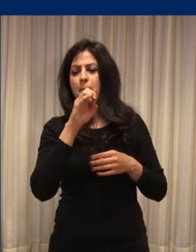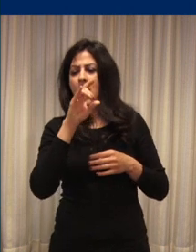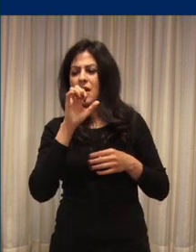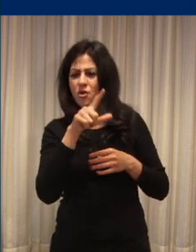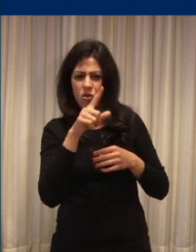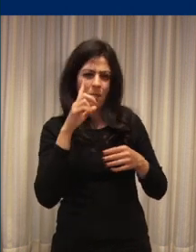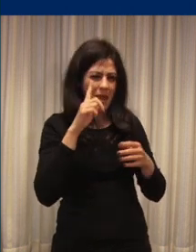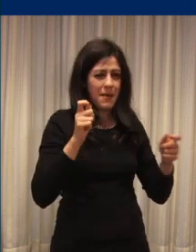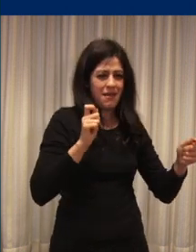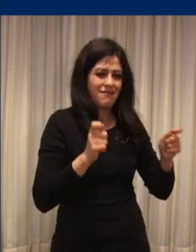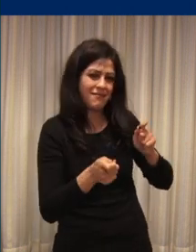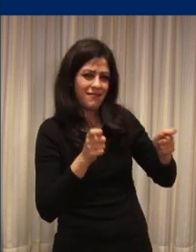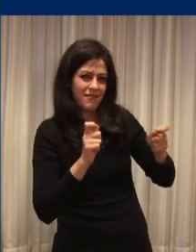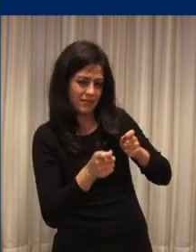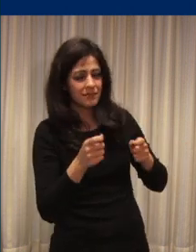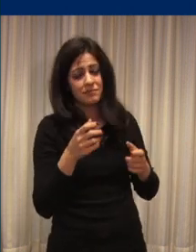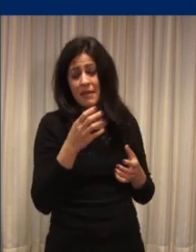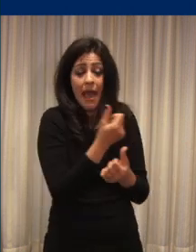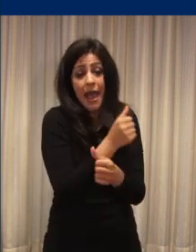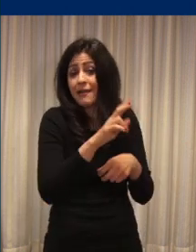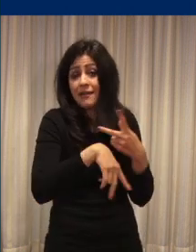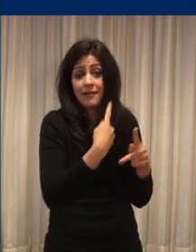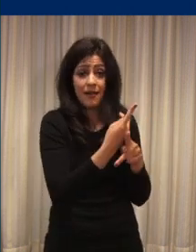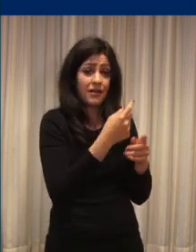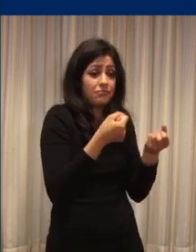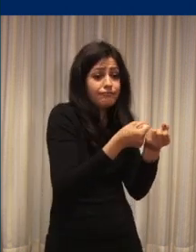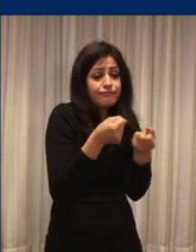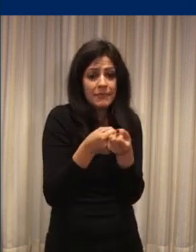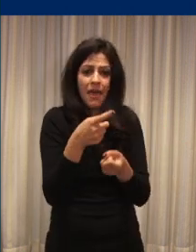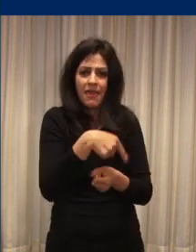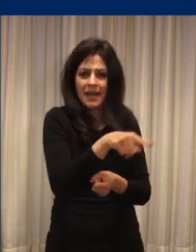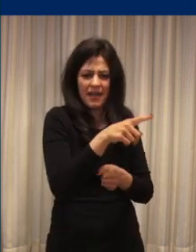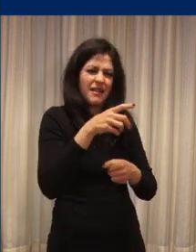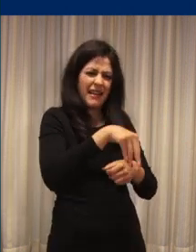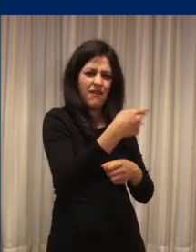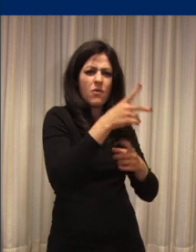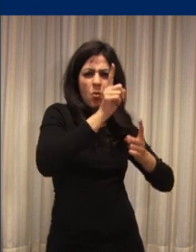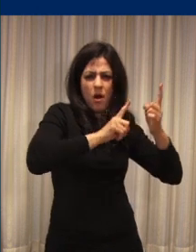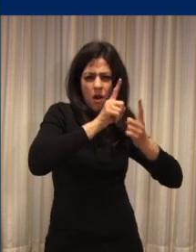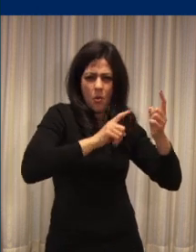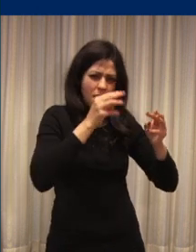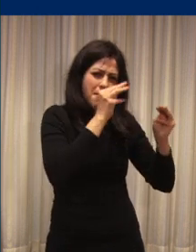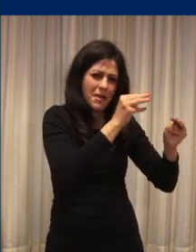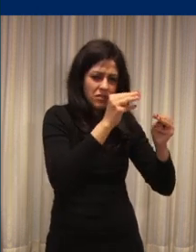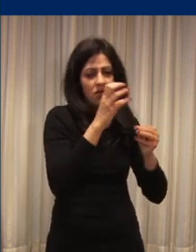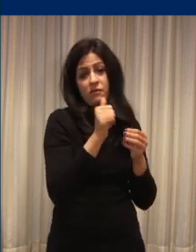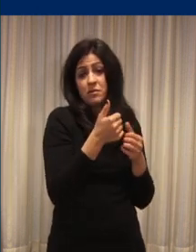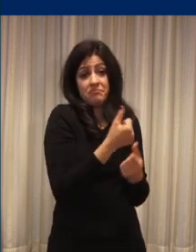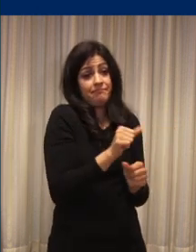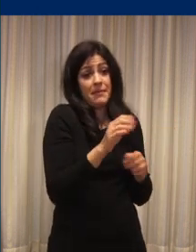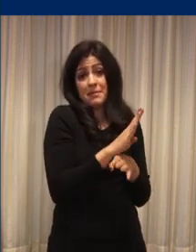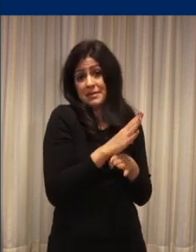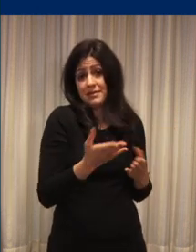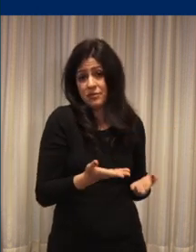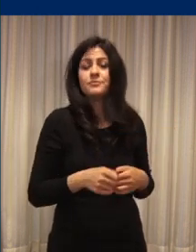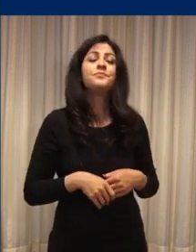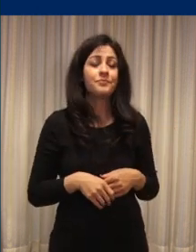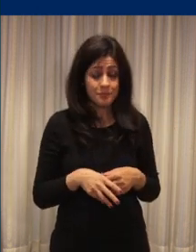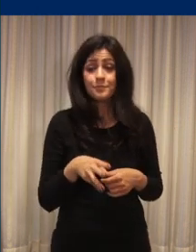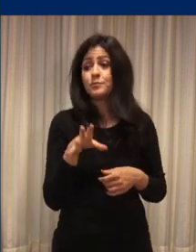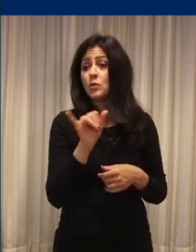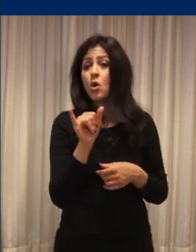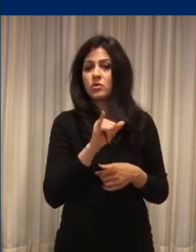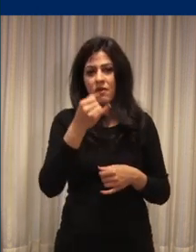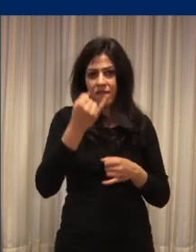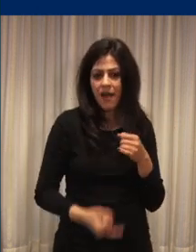other support that they might need to have that one-on-one mentorship for all those businesses. And then finally, our Office